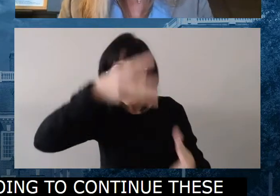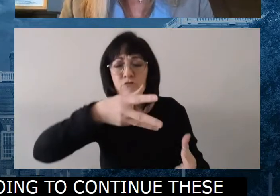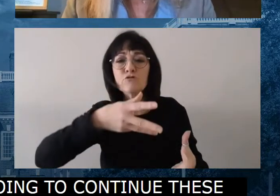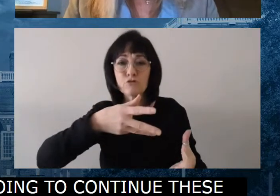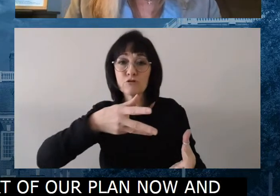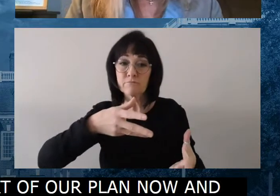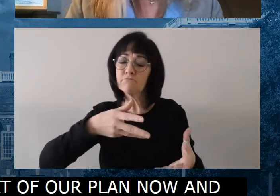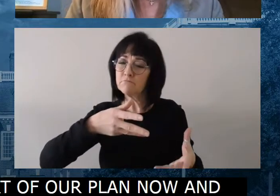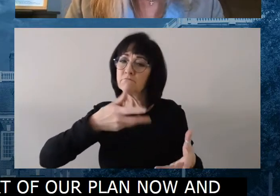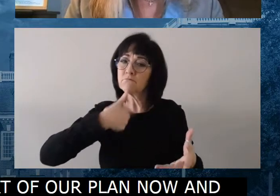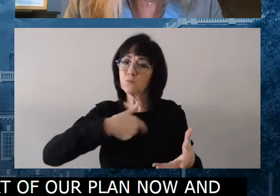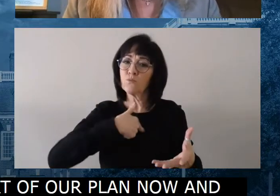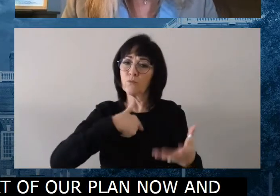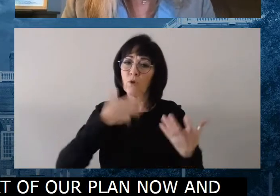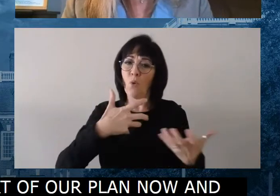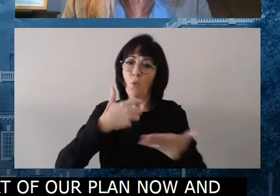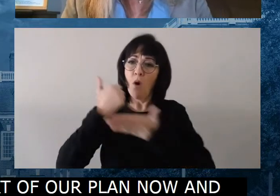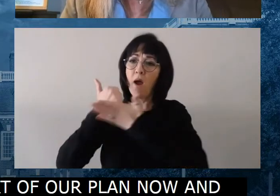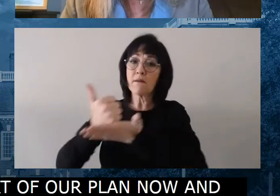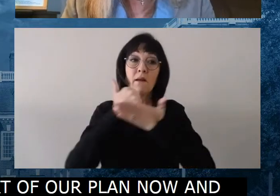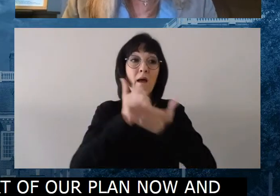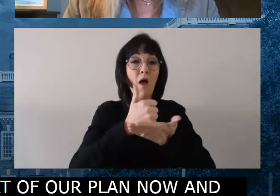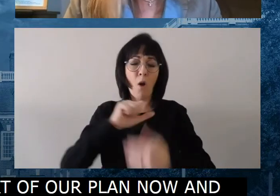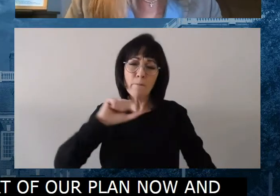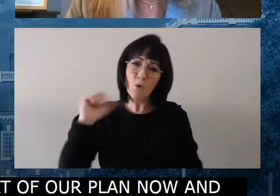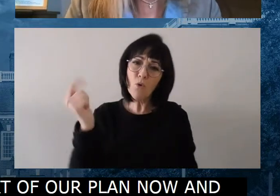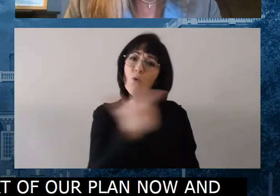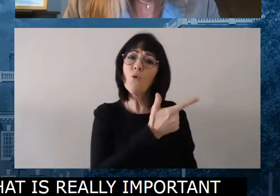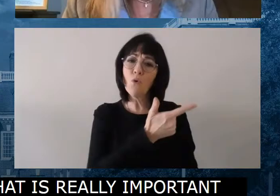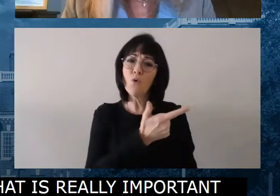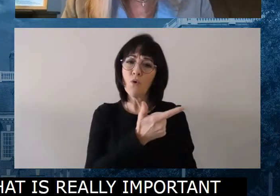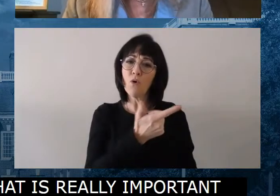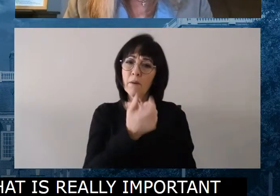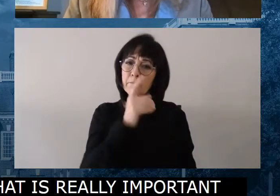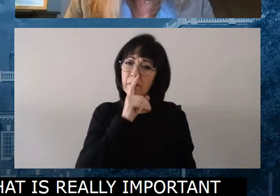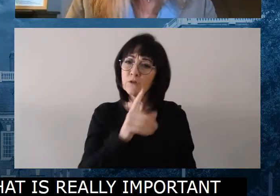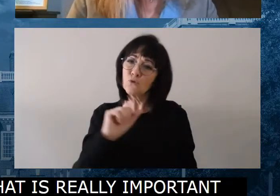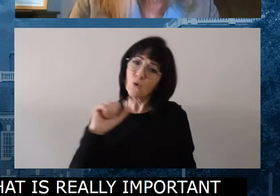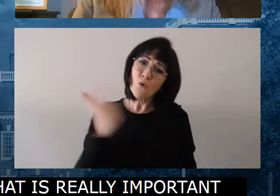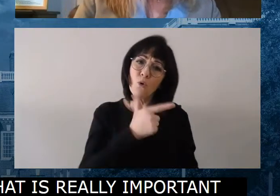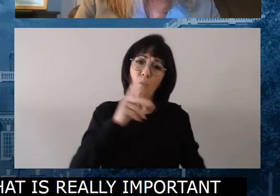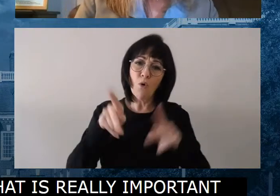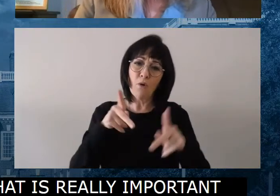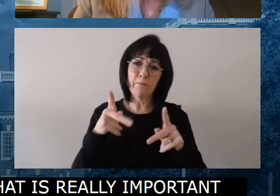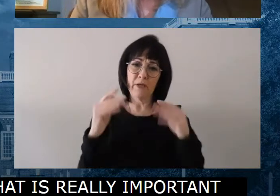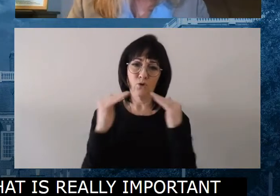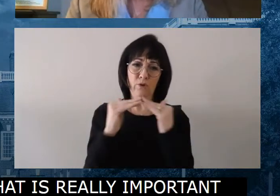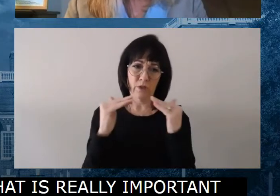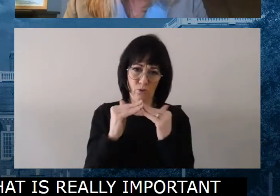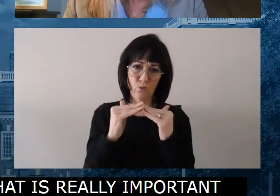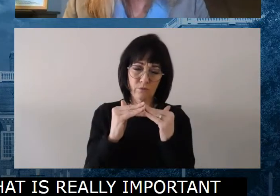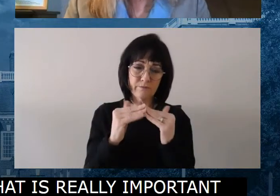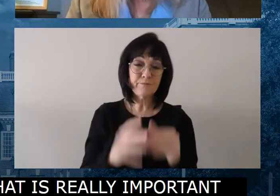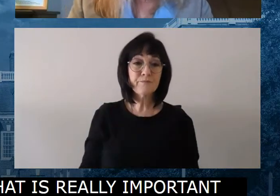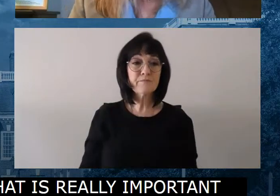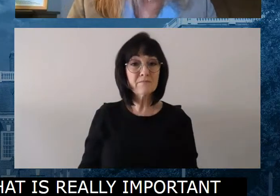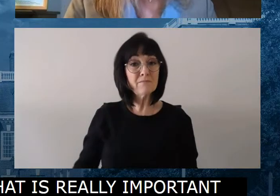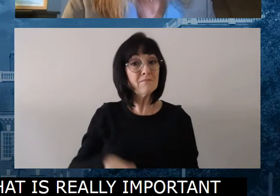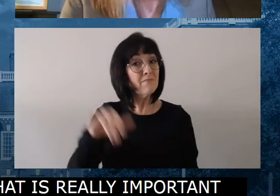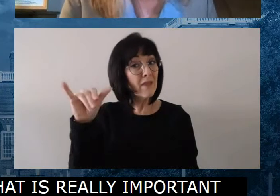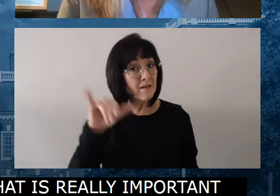that's really important to us is making sure that we're taking care of those in our state with disabilities.